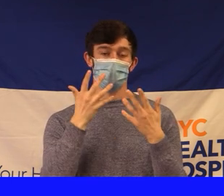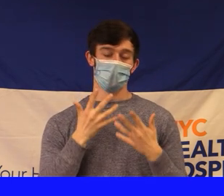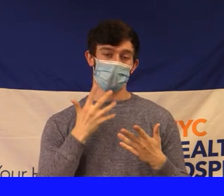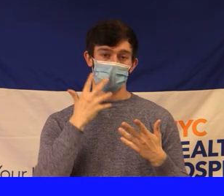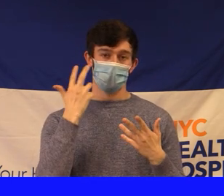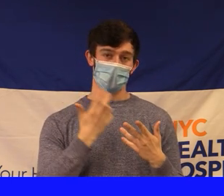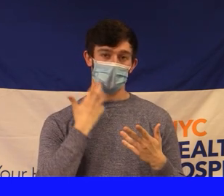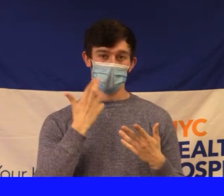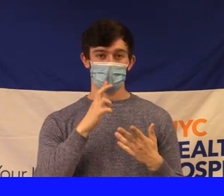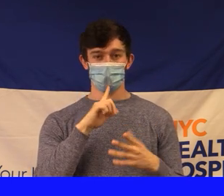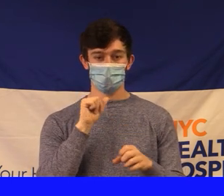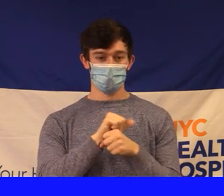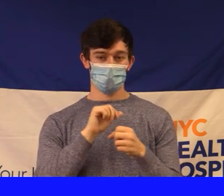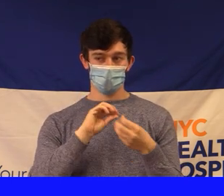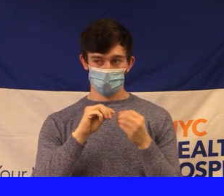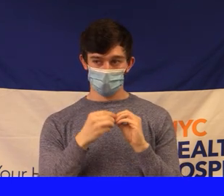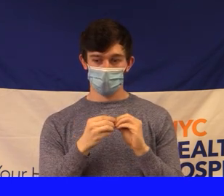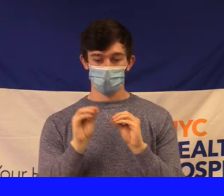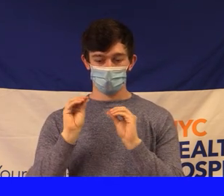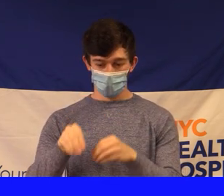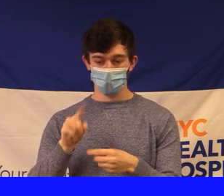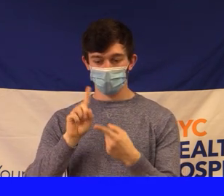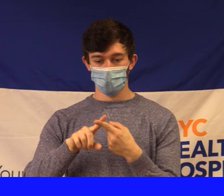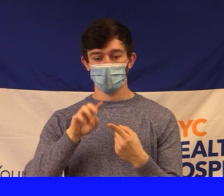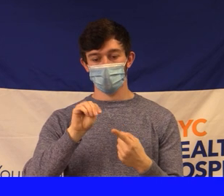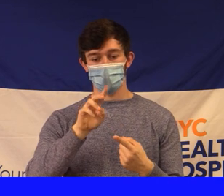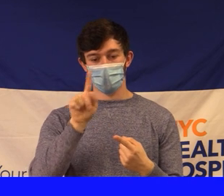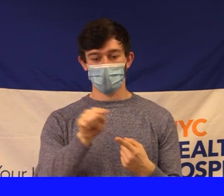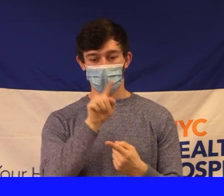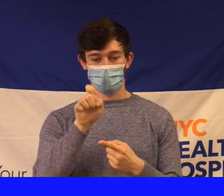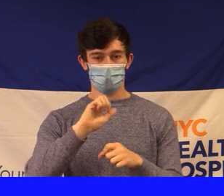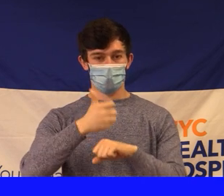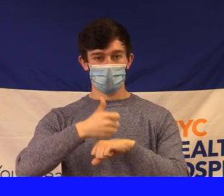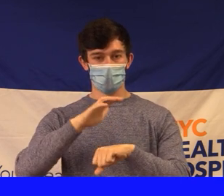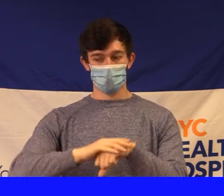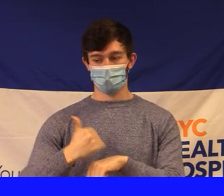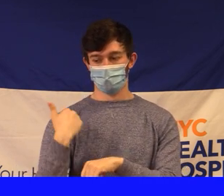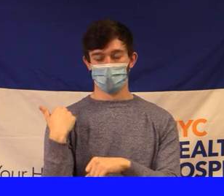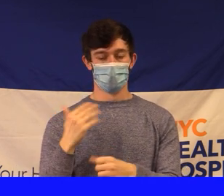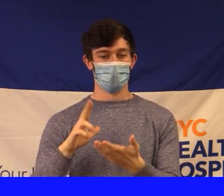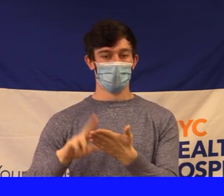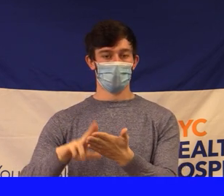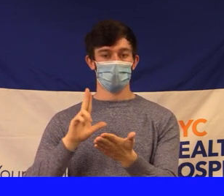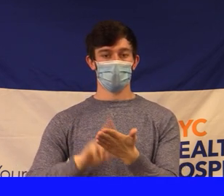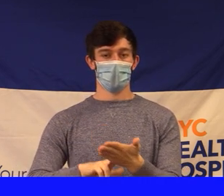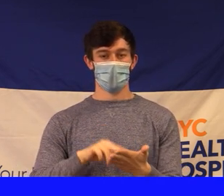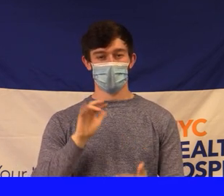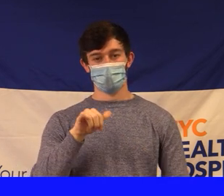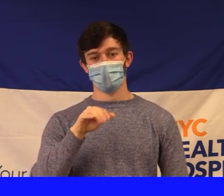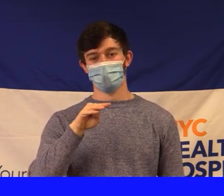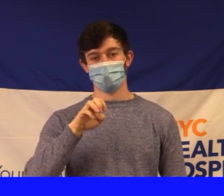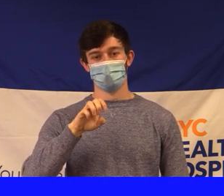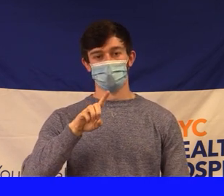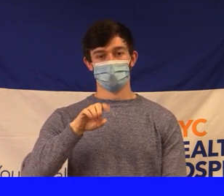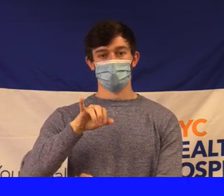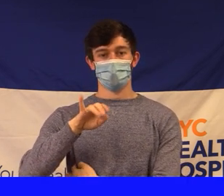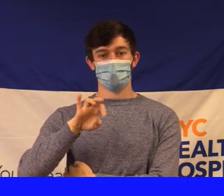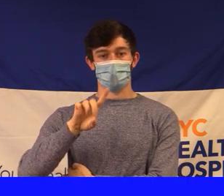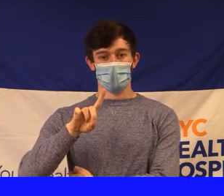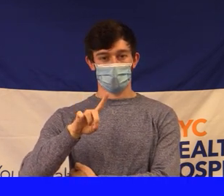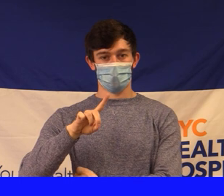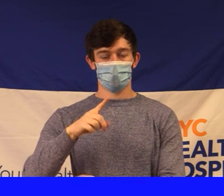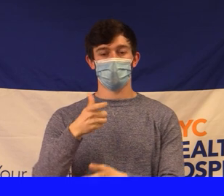unfortunate reasons, the actual number put into the NTE was based on our prior contracts, which was Medicaid rates. And